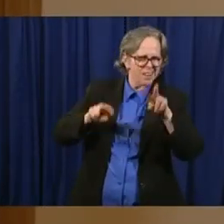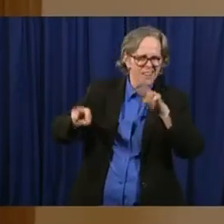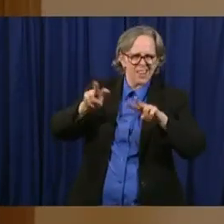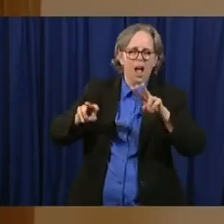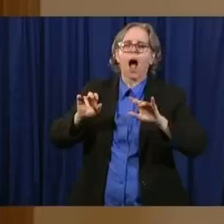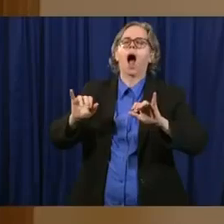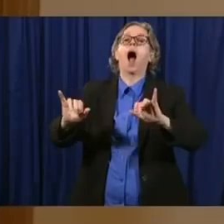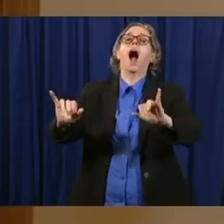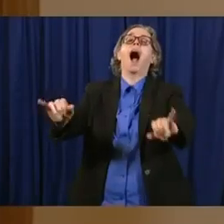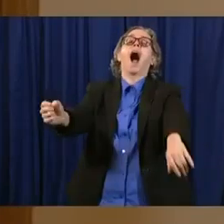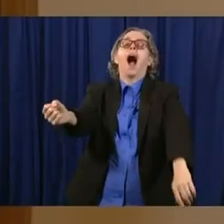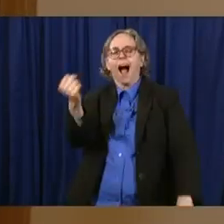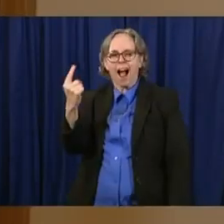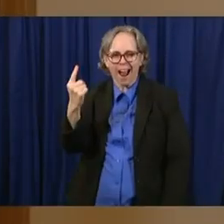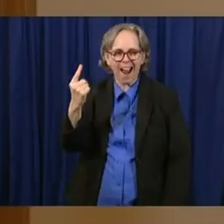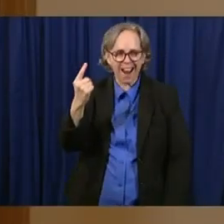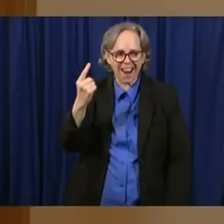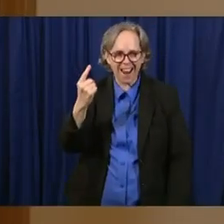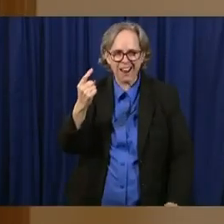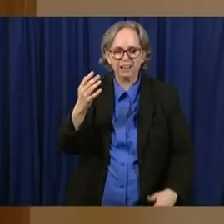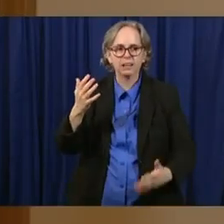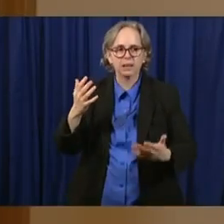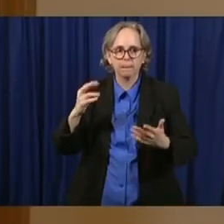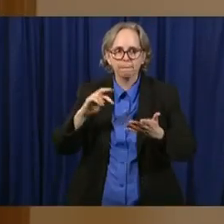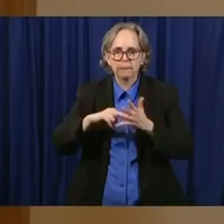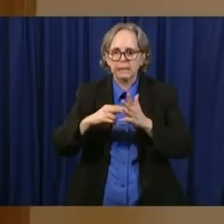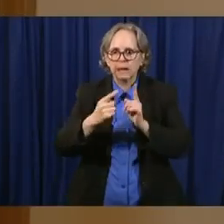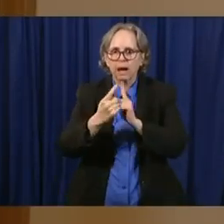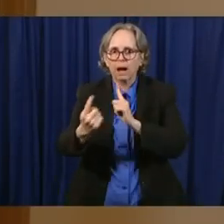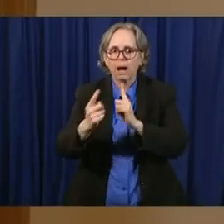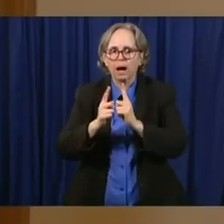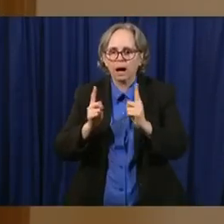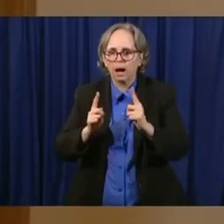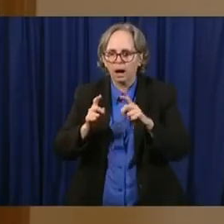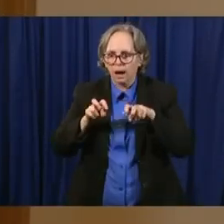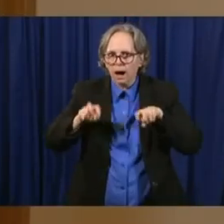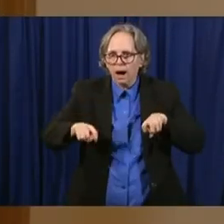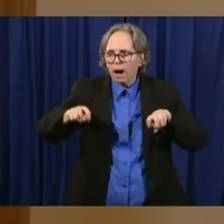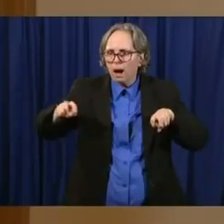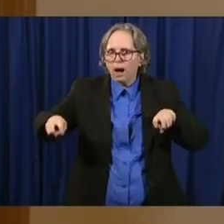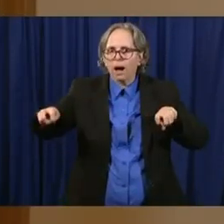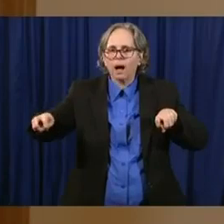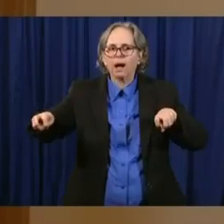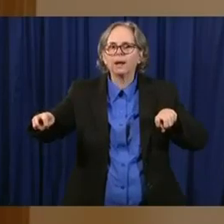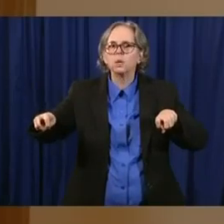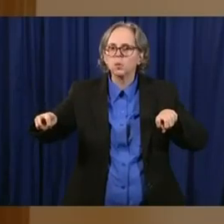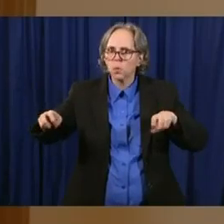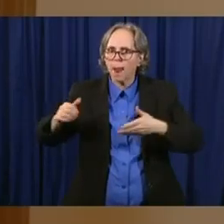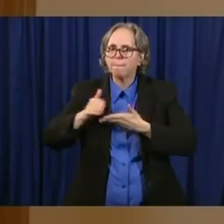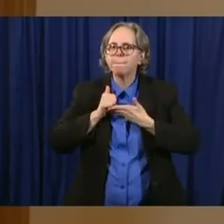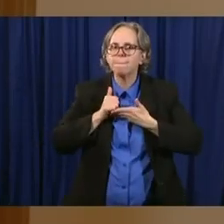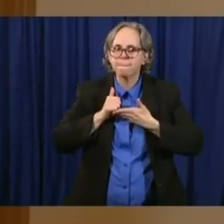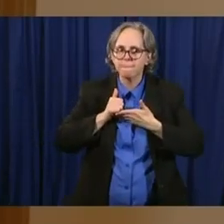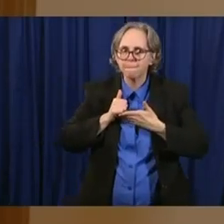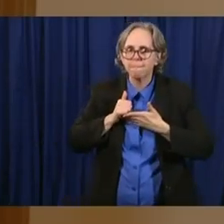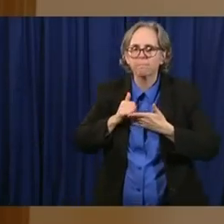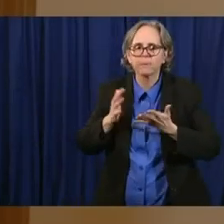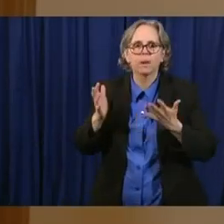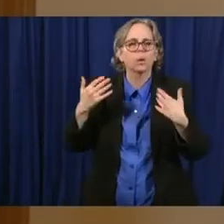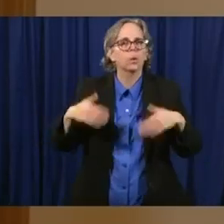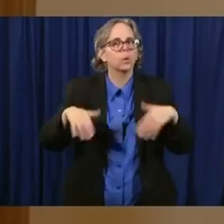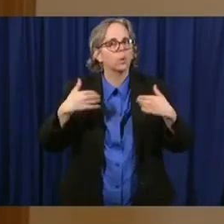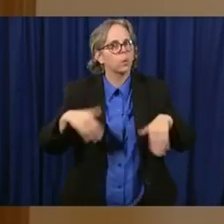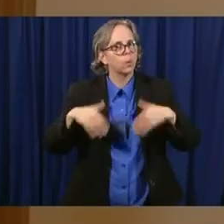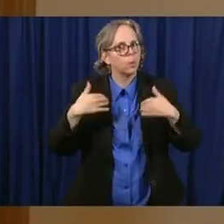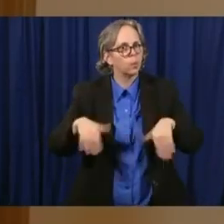that little bit of social distancing, the fact that we still are making all the difference in this. It's when